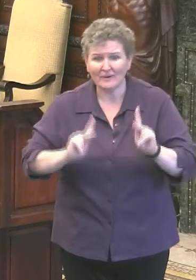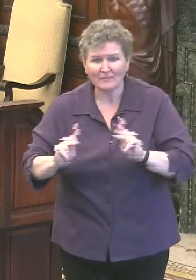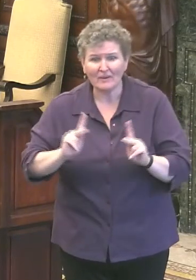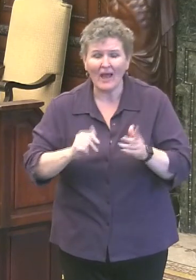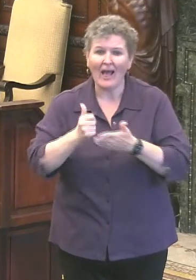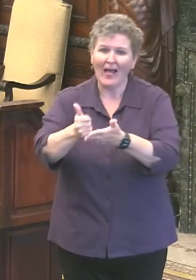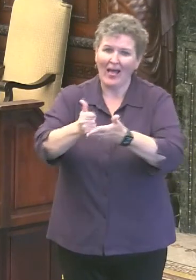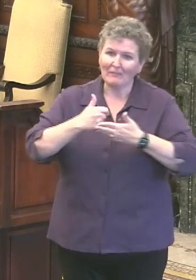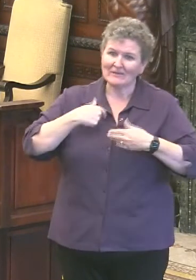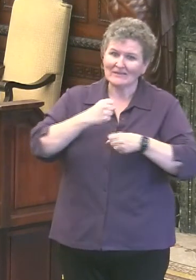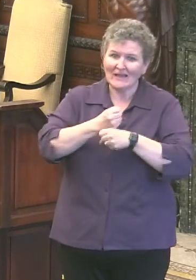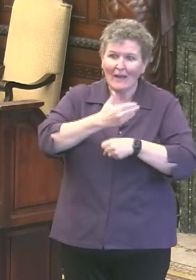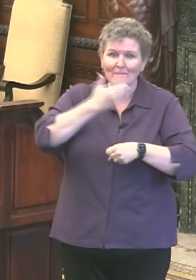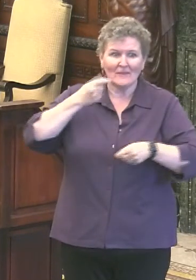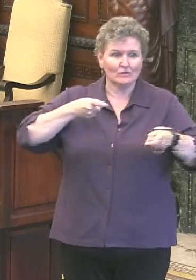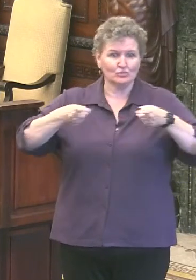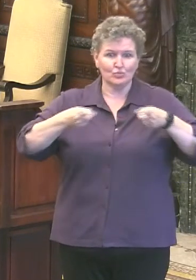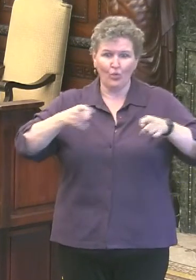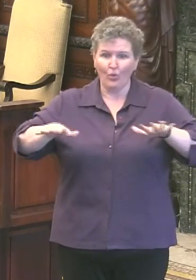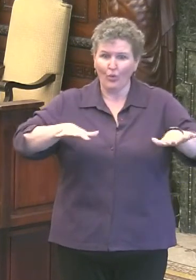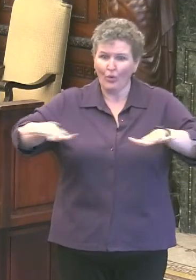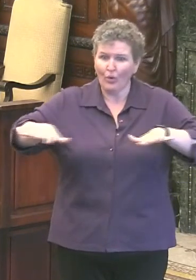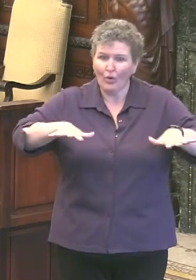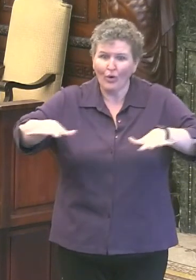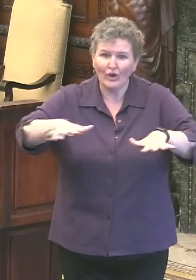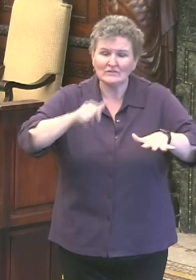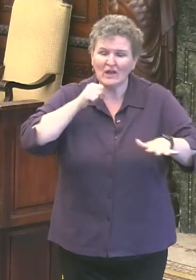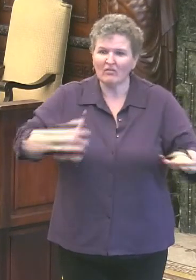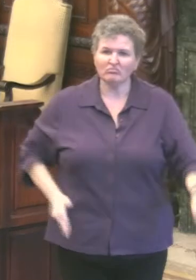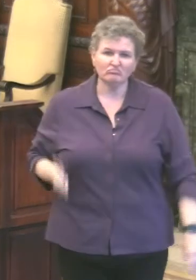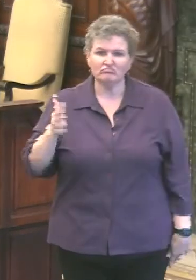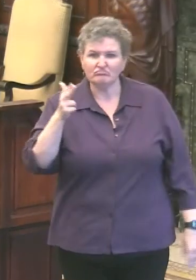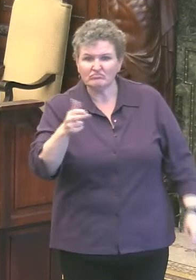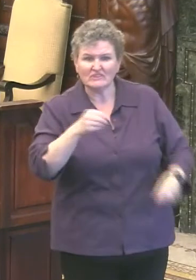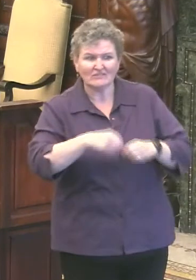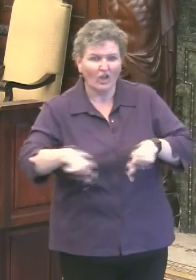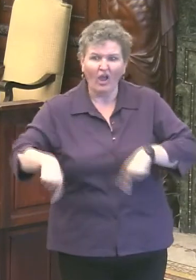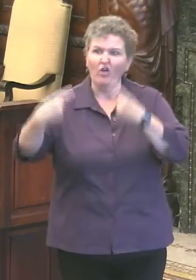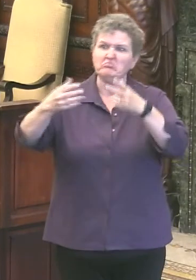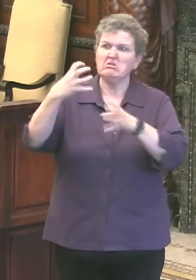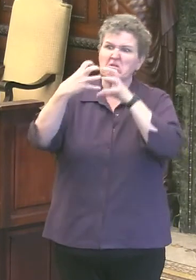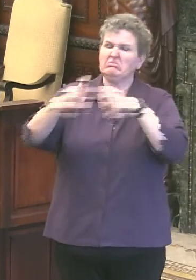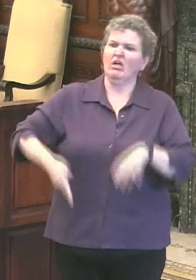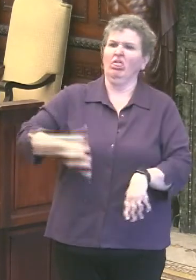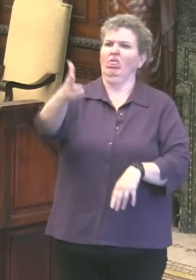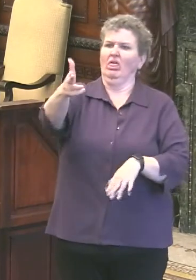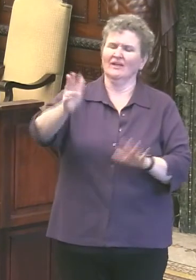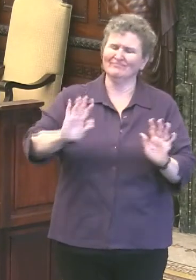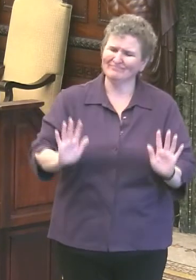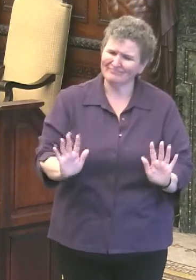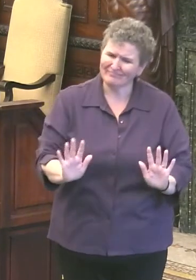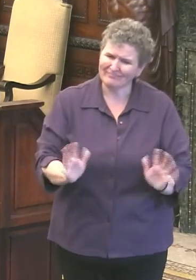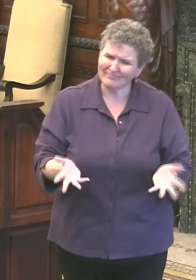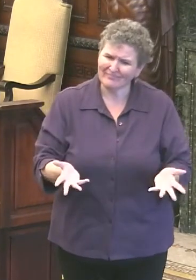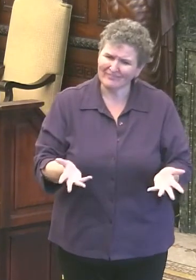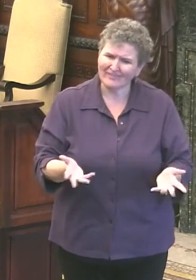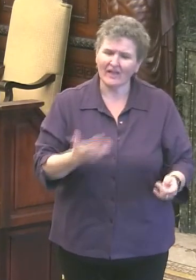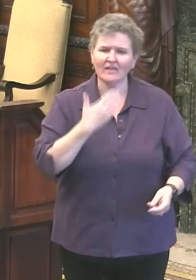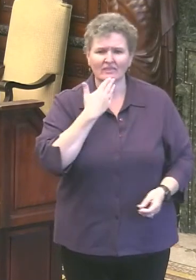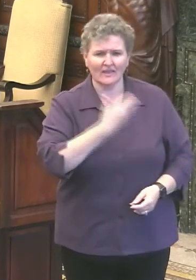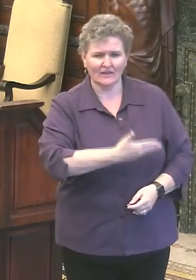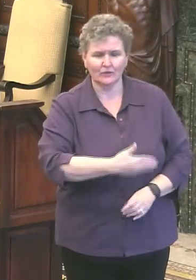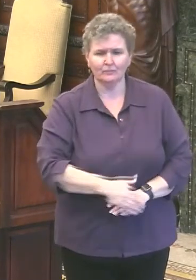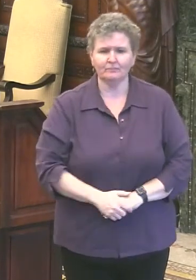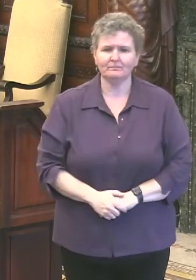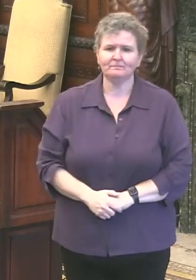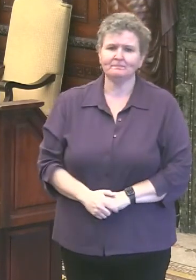that people don't resort to pulling a gun on somebody in an argument. All right. Thank you guys very much. Thank you, Manny.